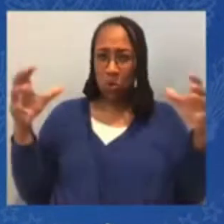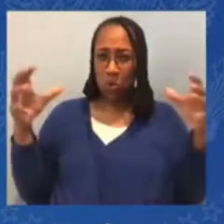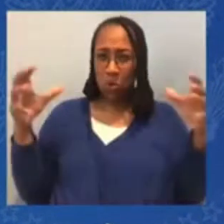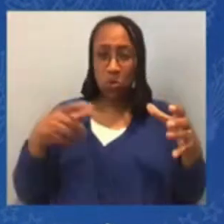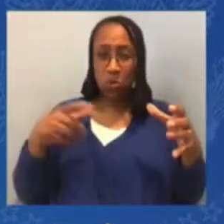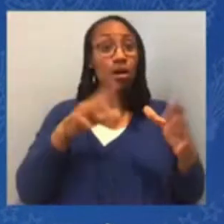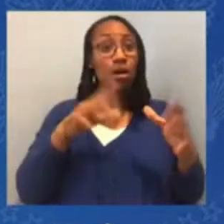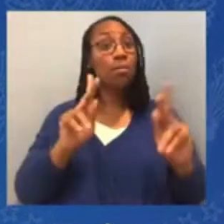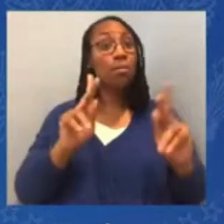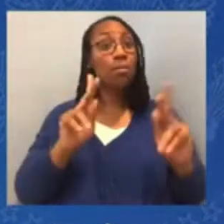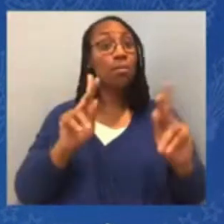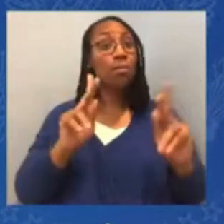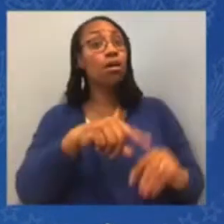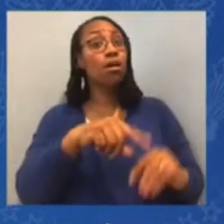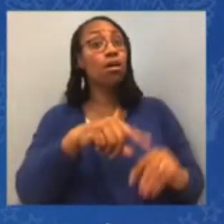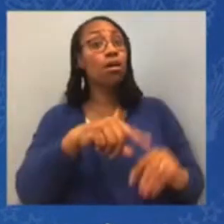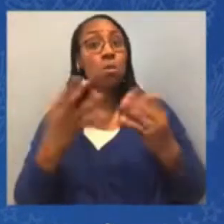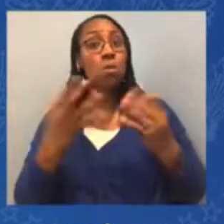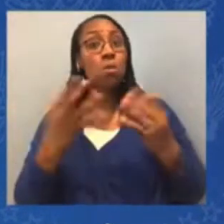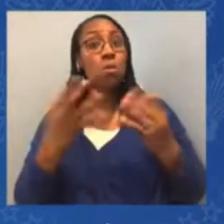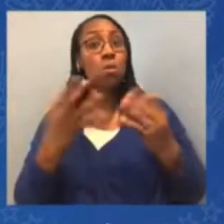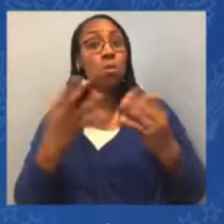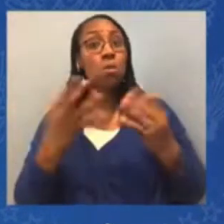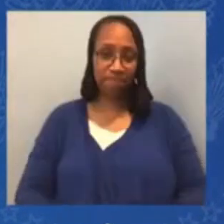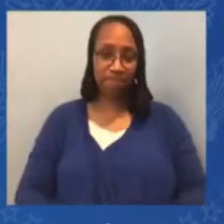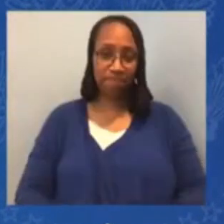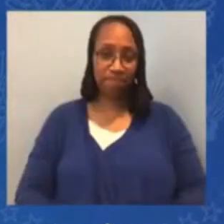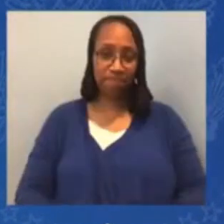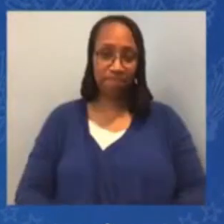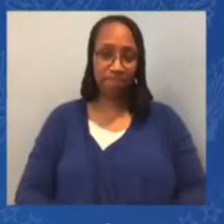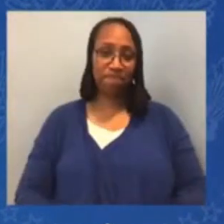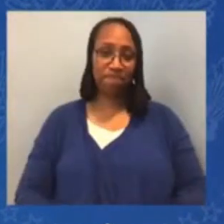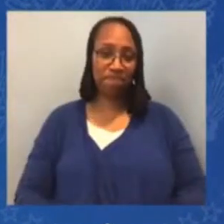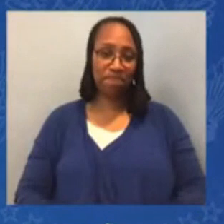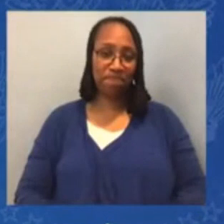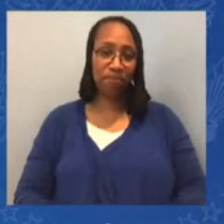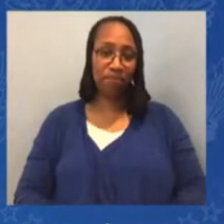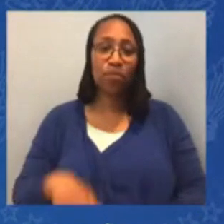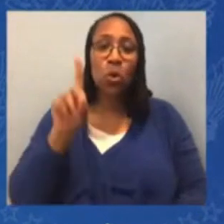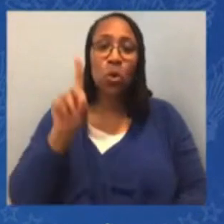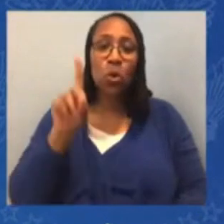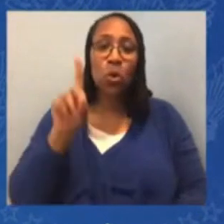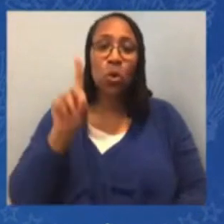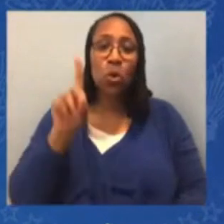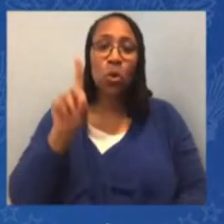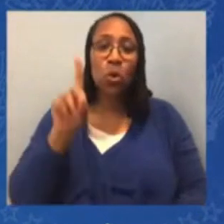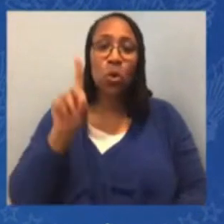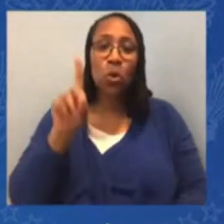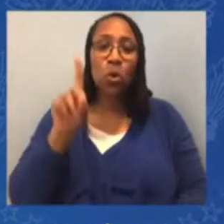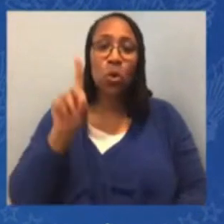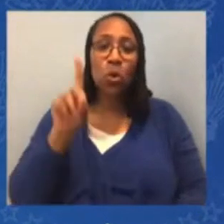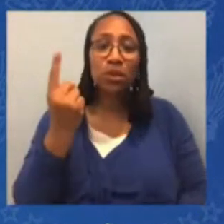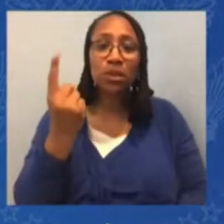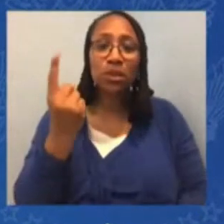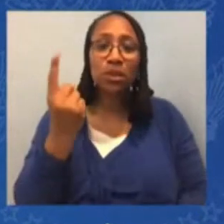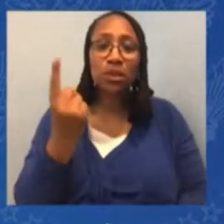do something. Do something. And the response usually was, my prayers are with